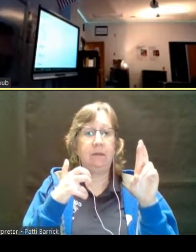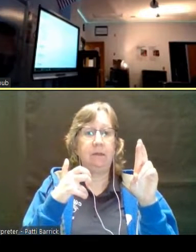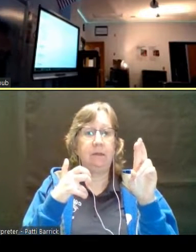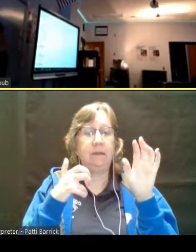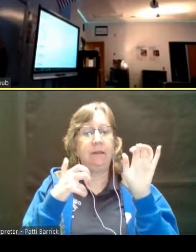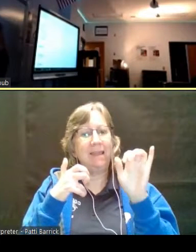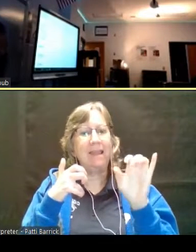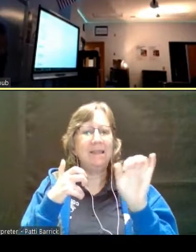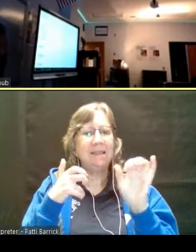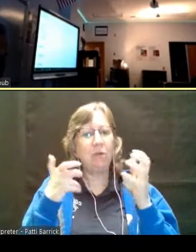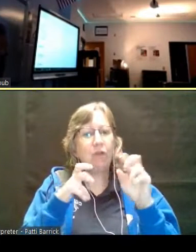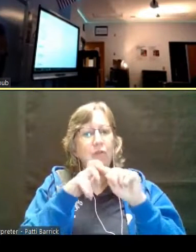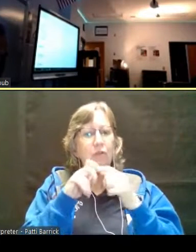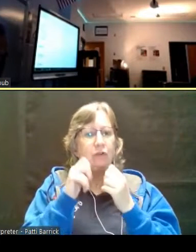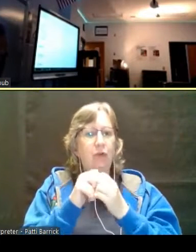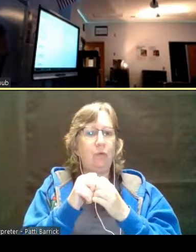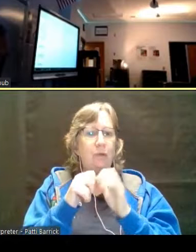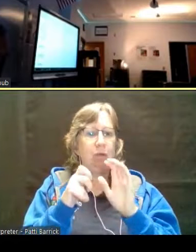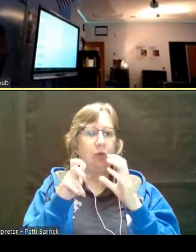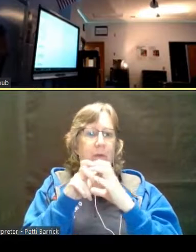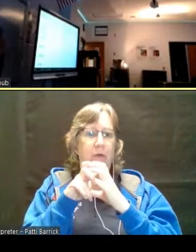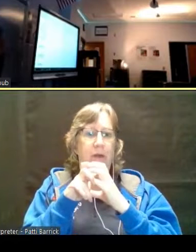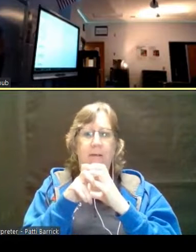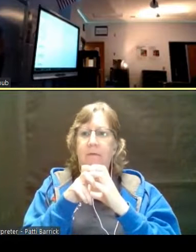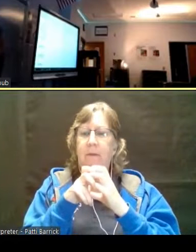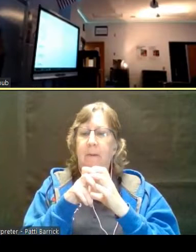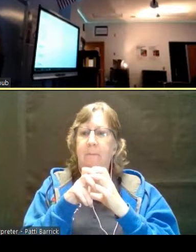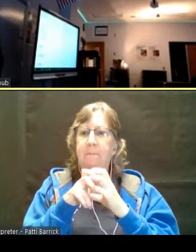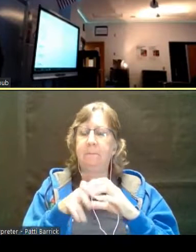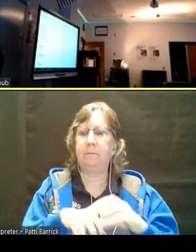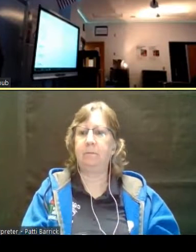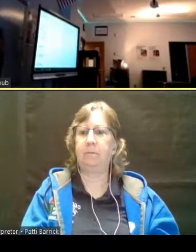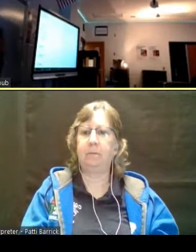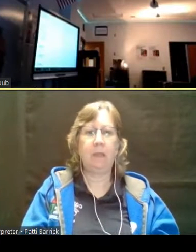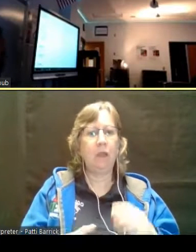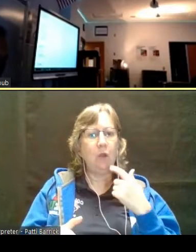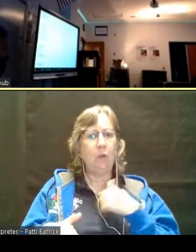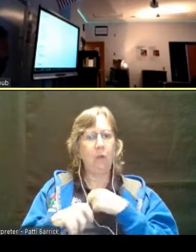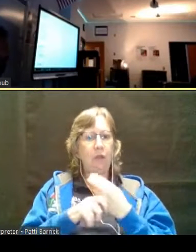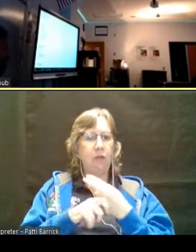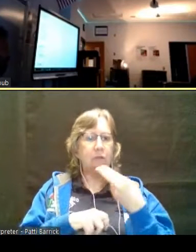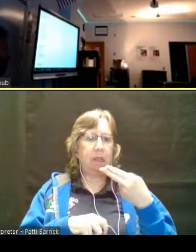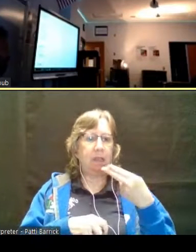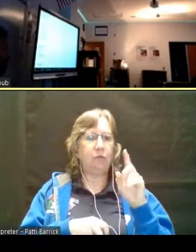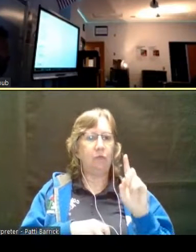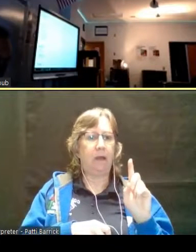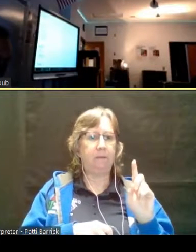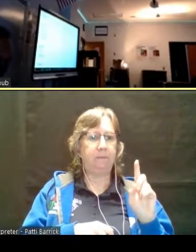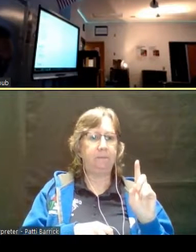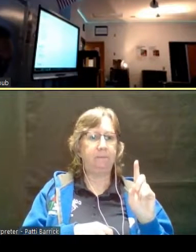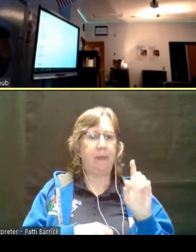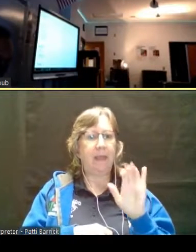your paragraph with. So let's do one of these. So we'll do a header. H1 is the element.